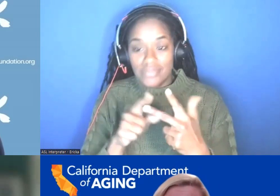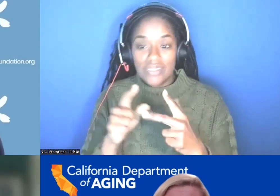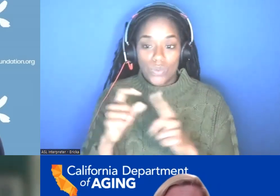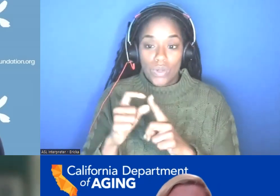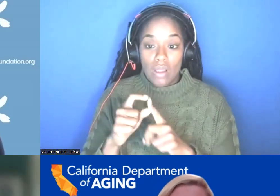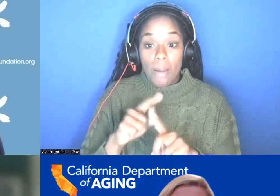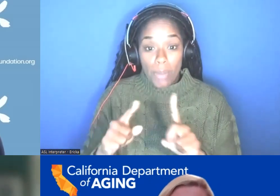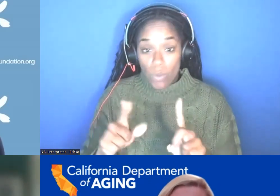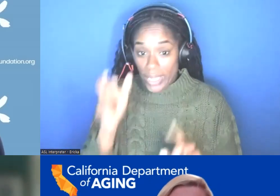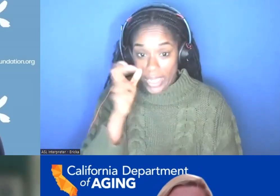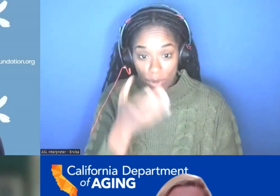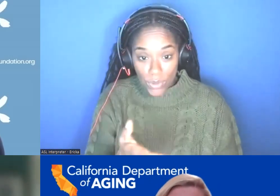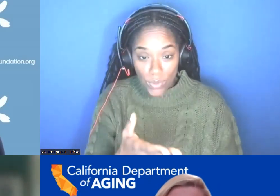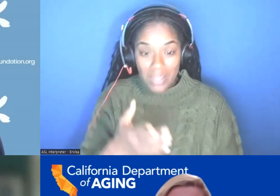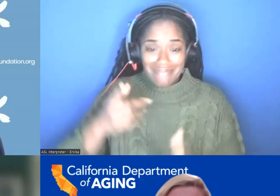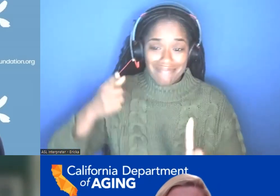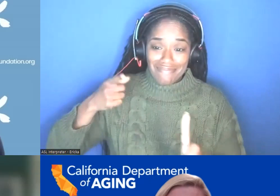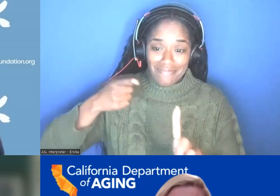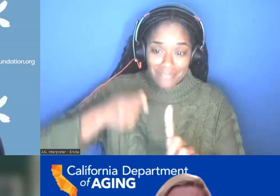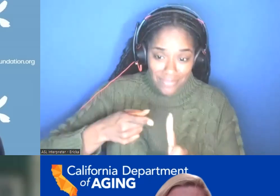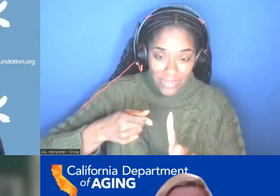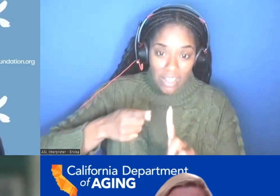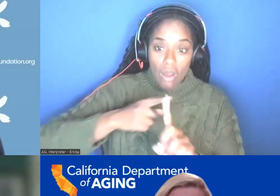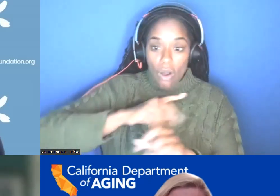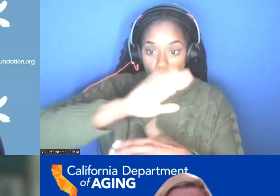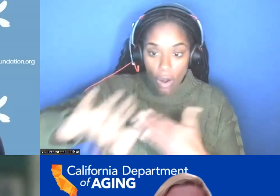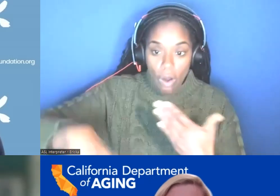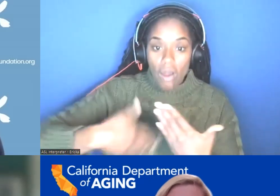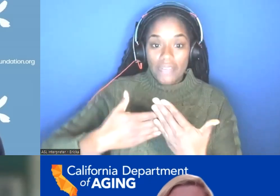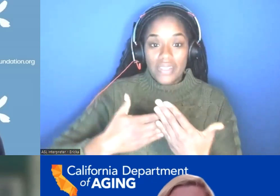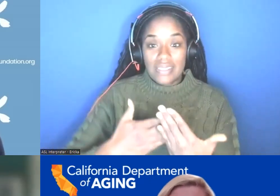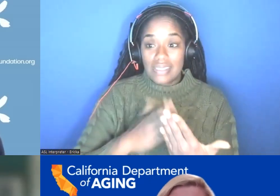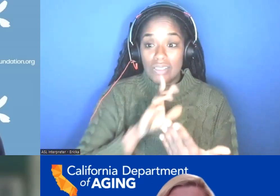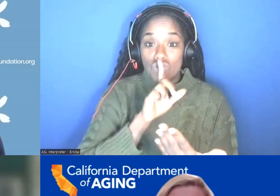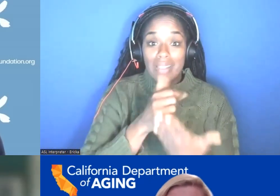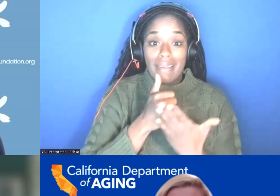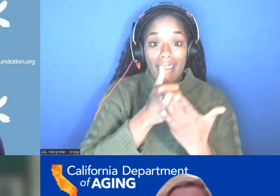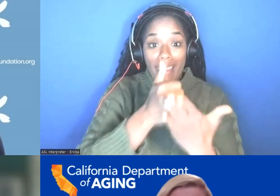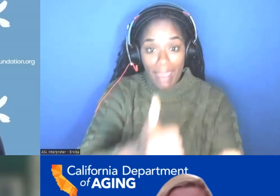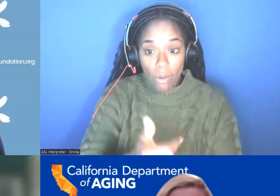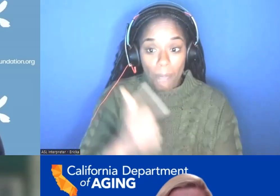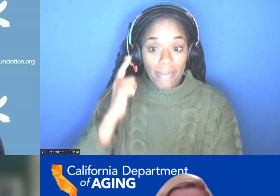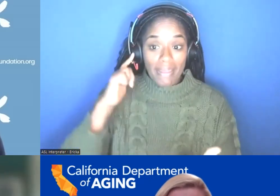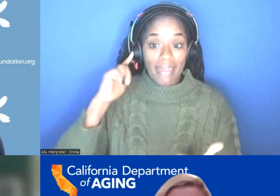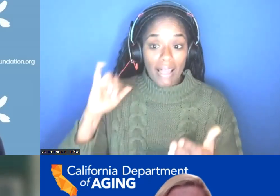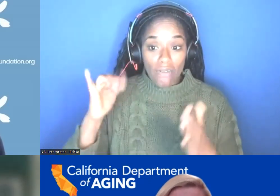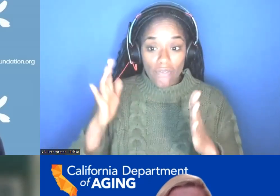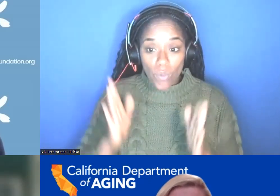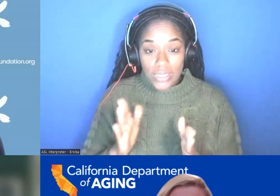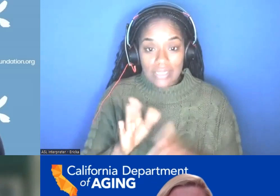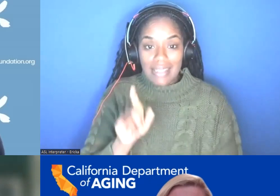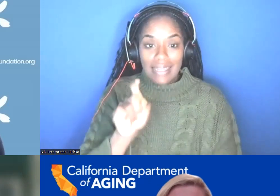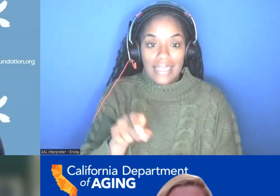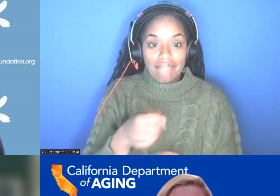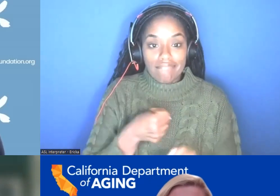end goal is for all of this to reach real Californians who need services and supports in